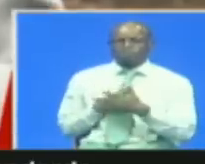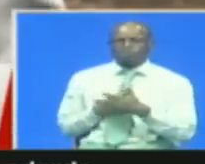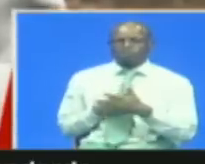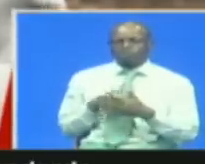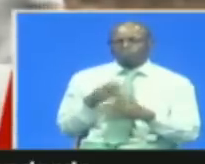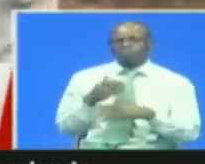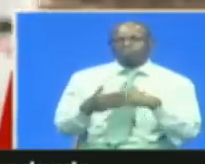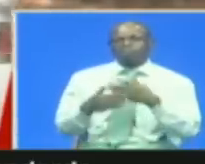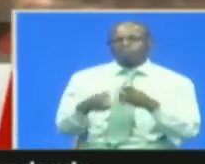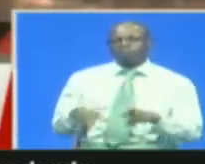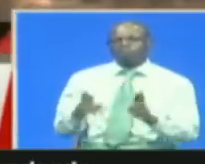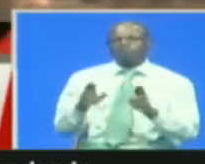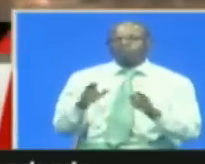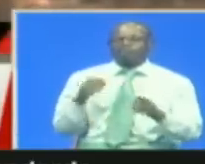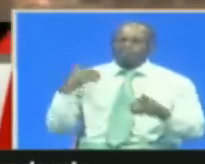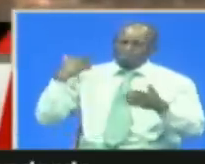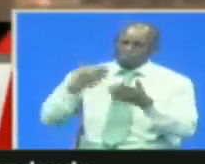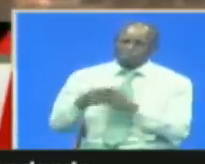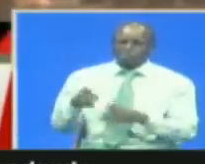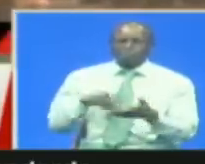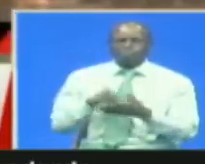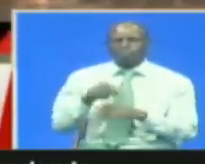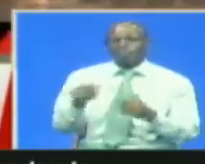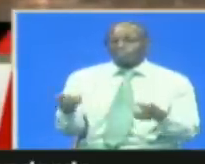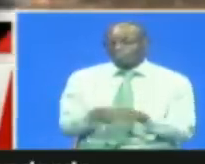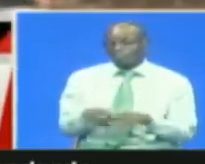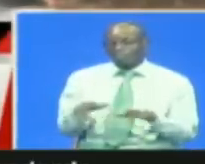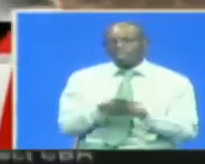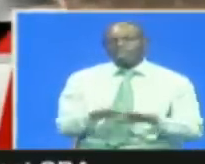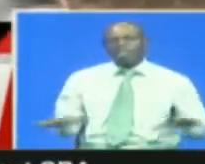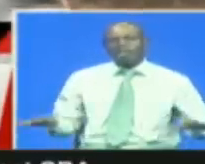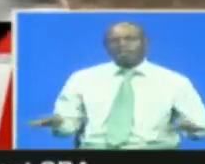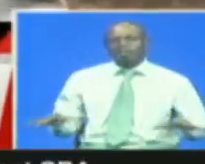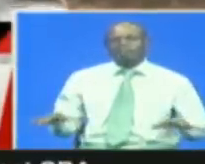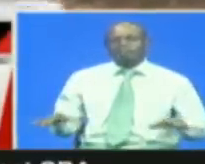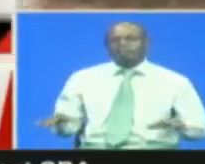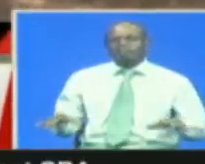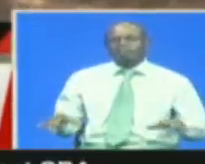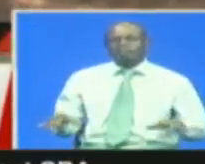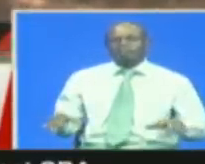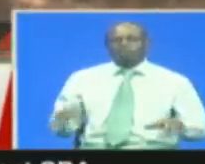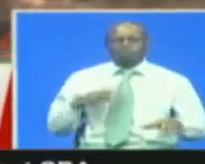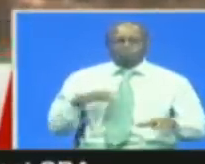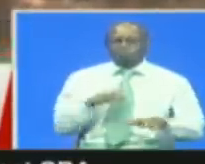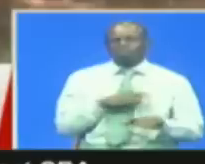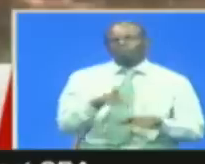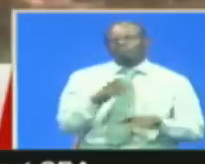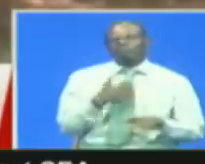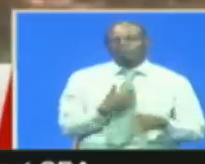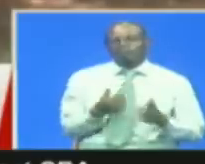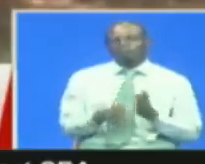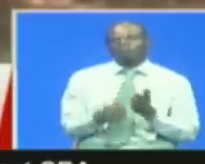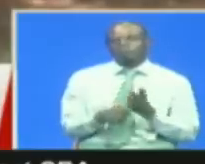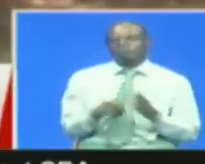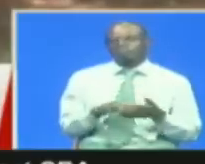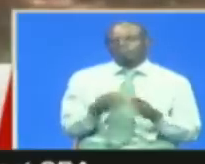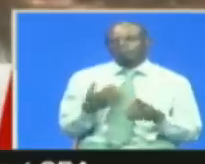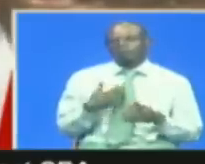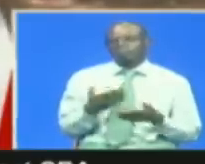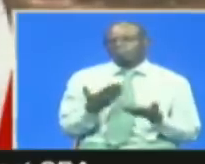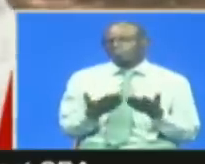kwamba, pale land commission, muko na shita. Na shita nye muko nae, pengine muko na mandugu